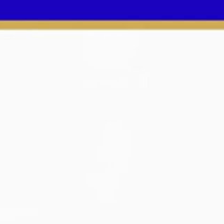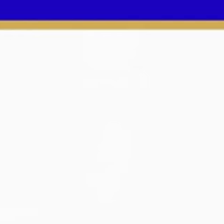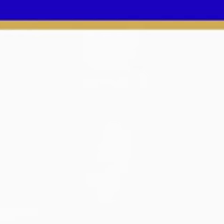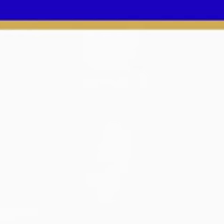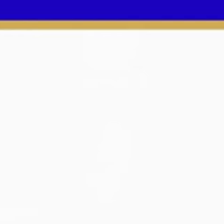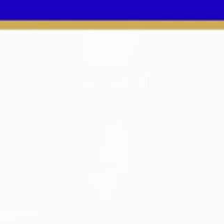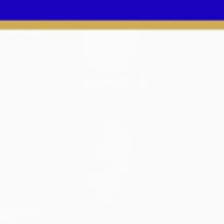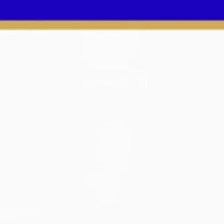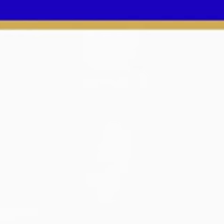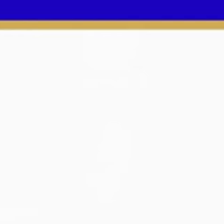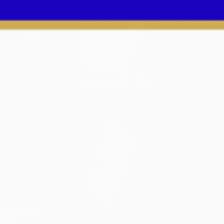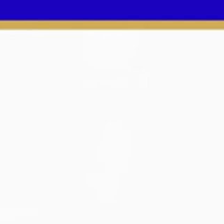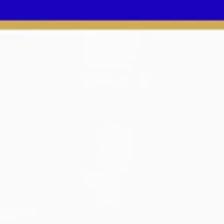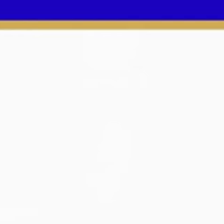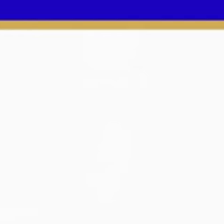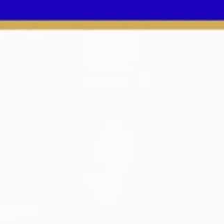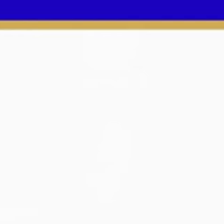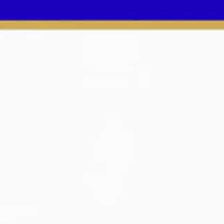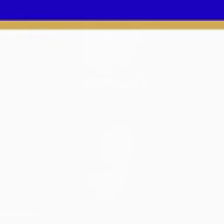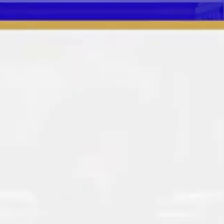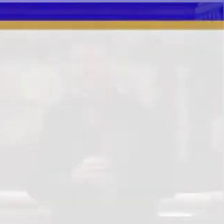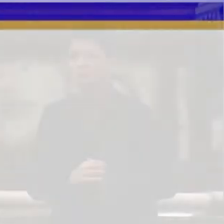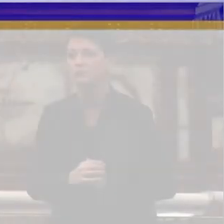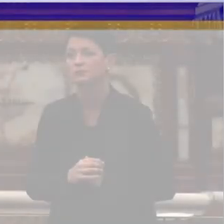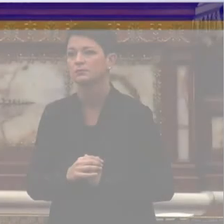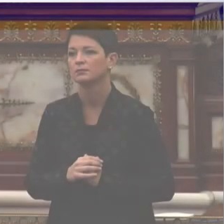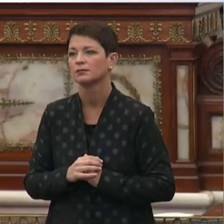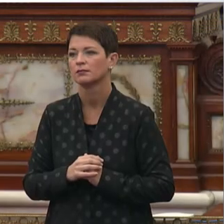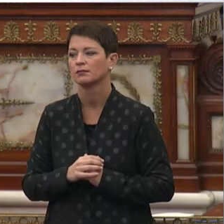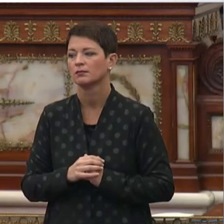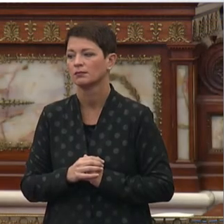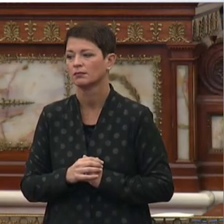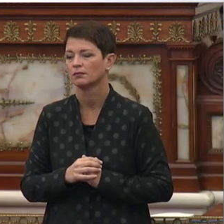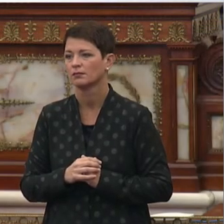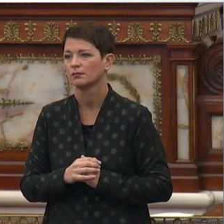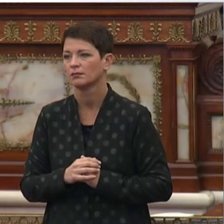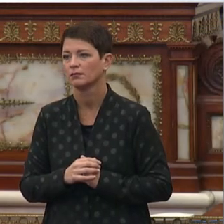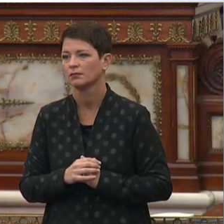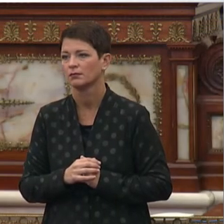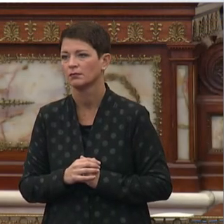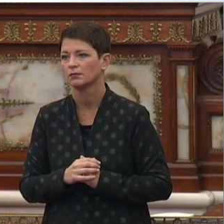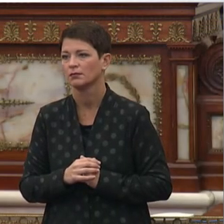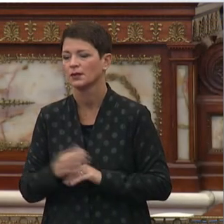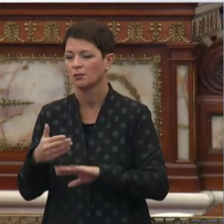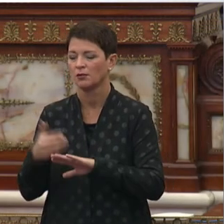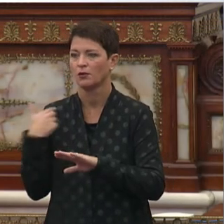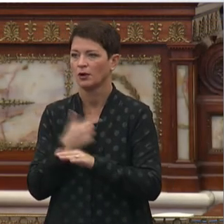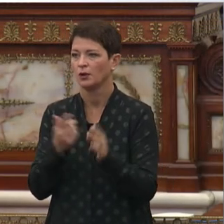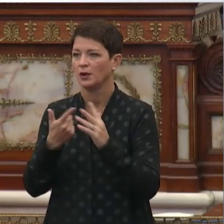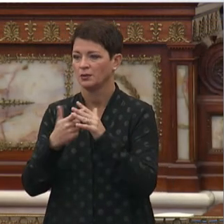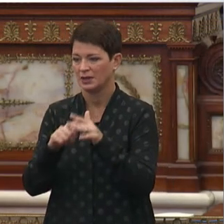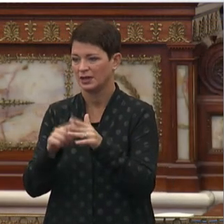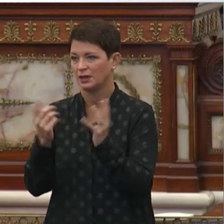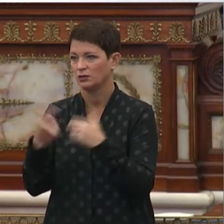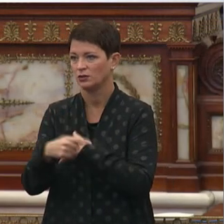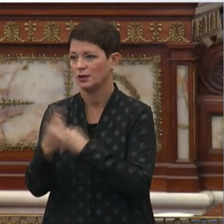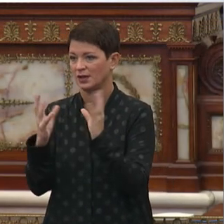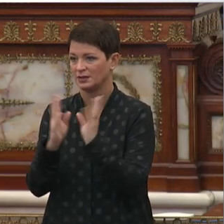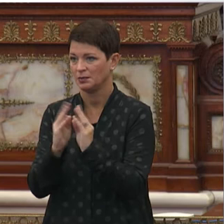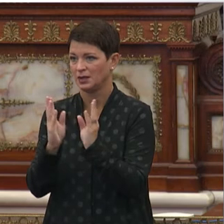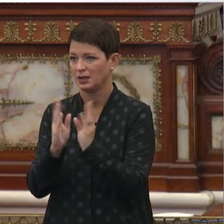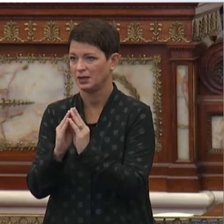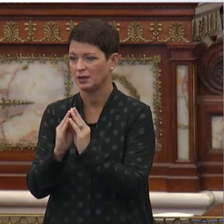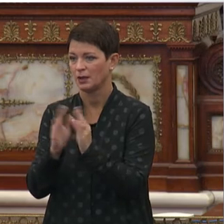Thank you and good morning. I want to get started. Before we begin the council session today, I'm going to make